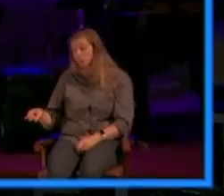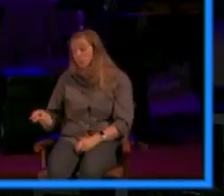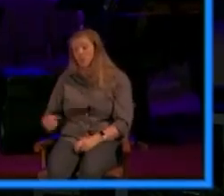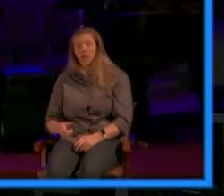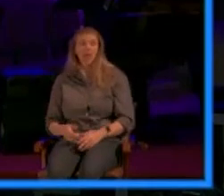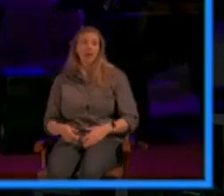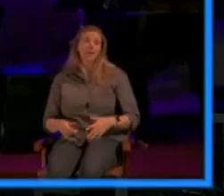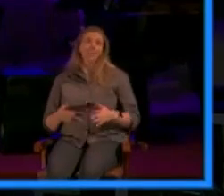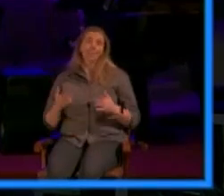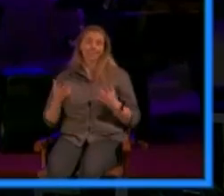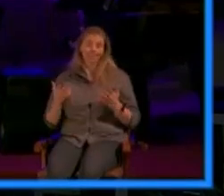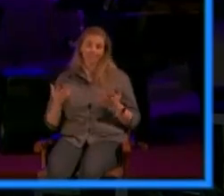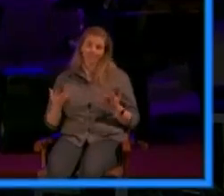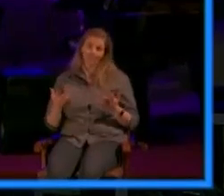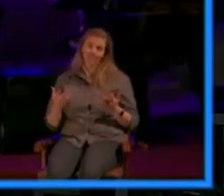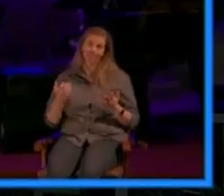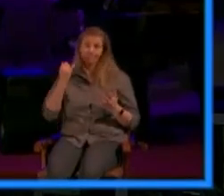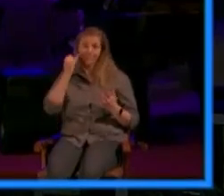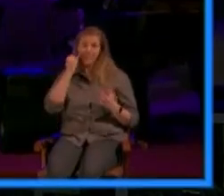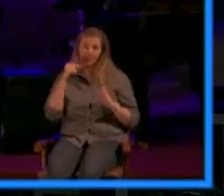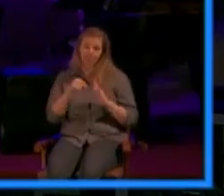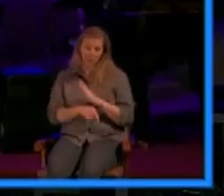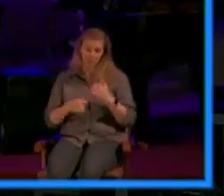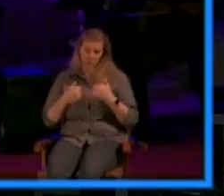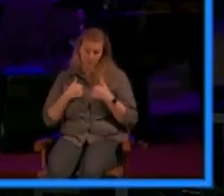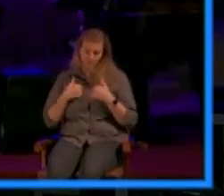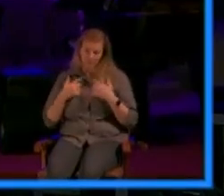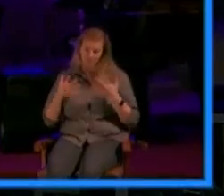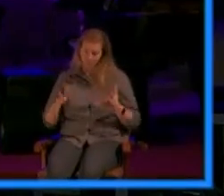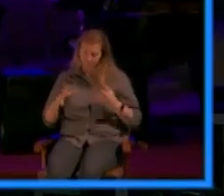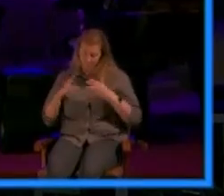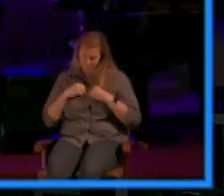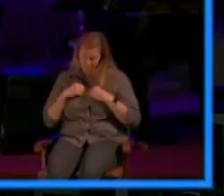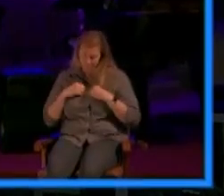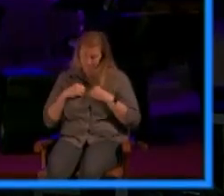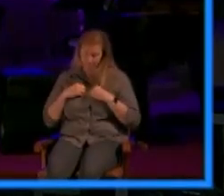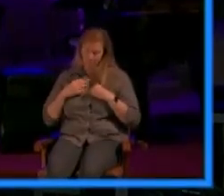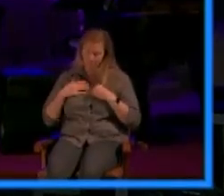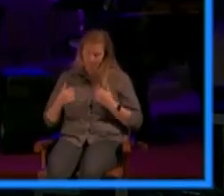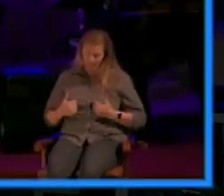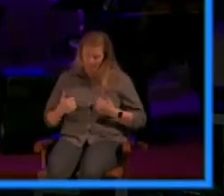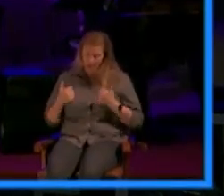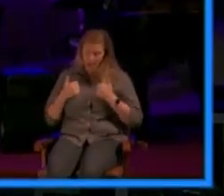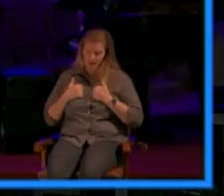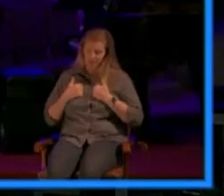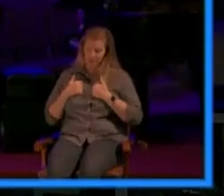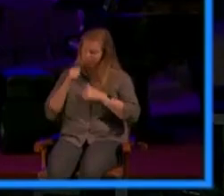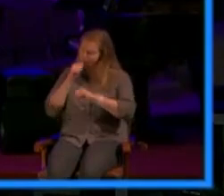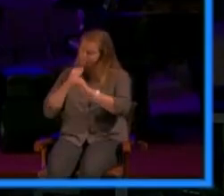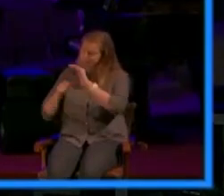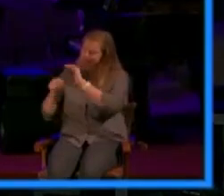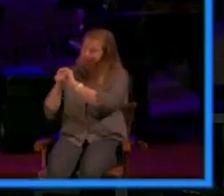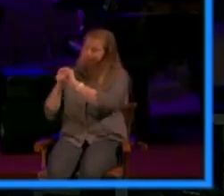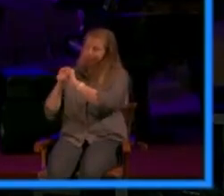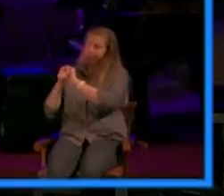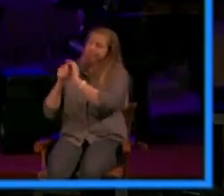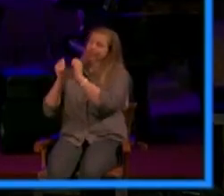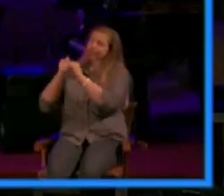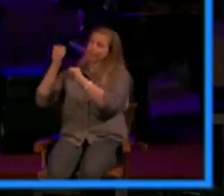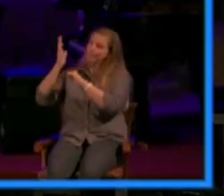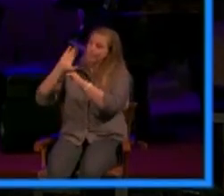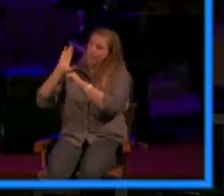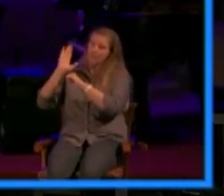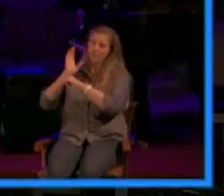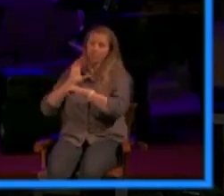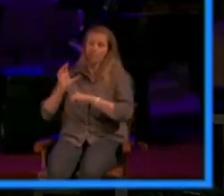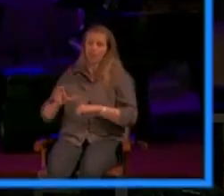that happens, he said, that's okay because my life is hid with God in Christ Jesus. And you know what the emperor